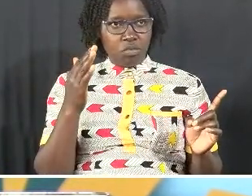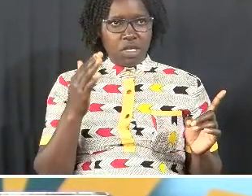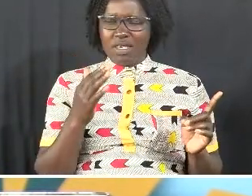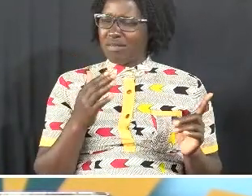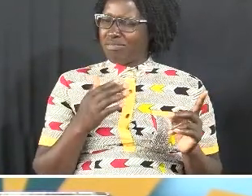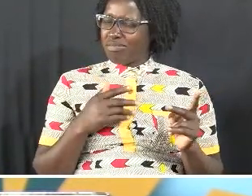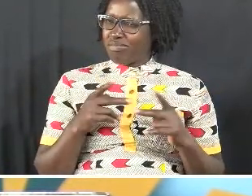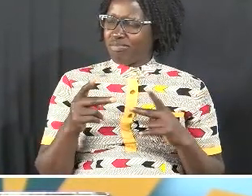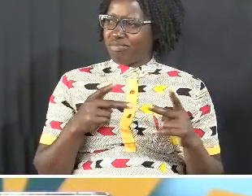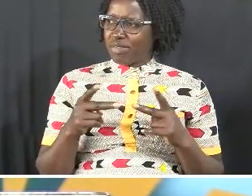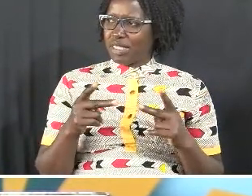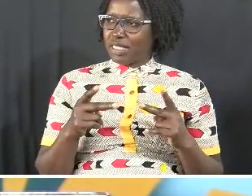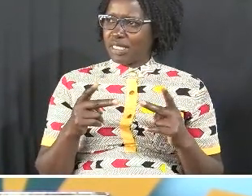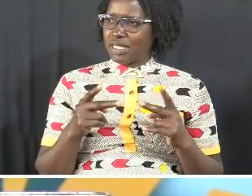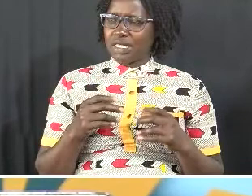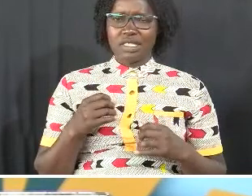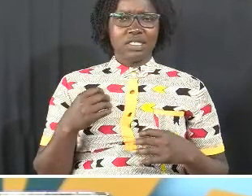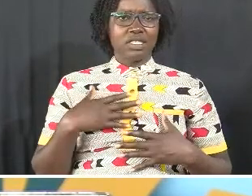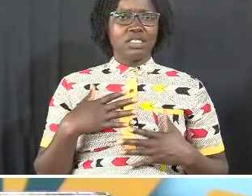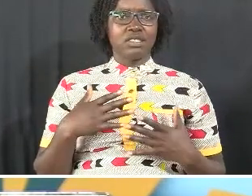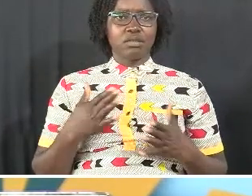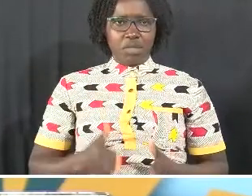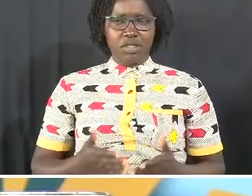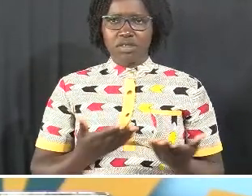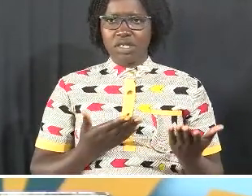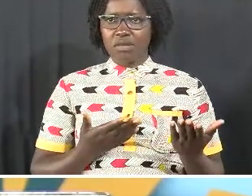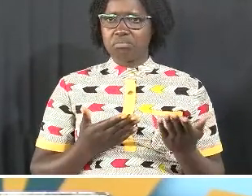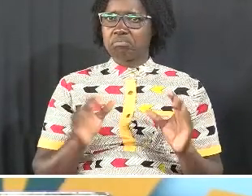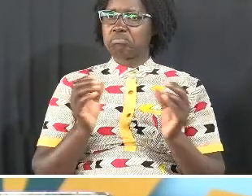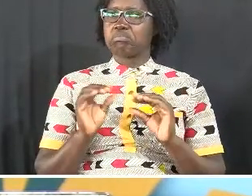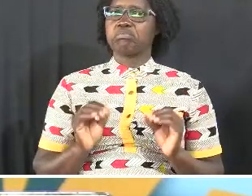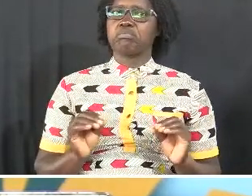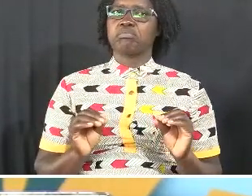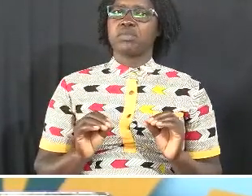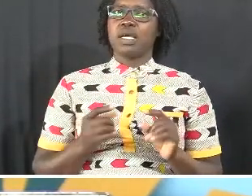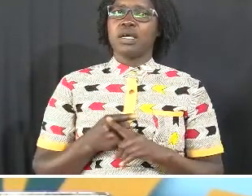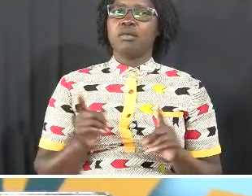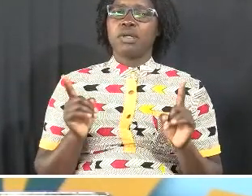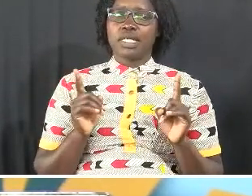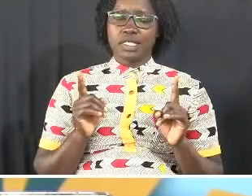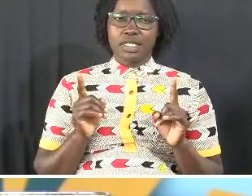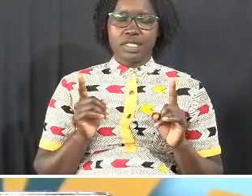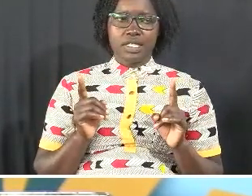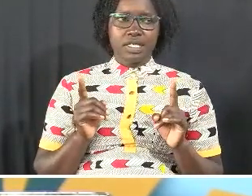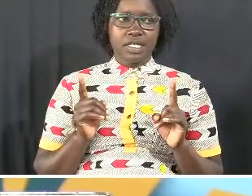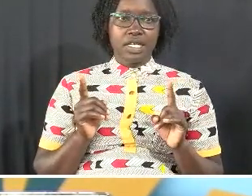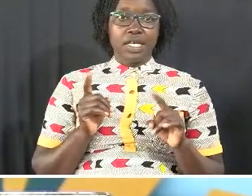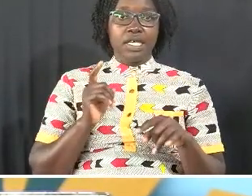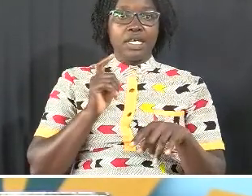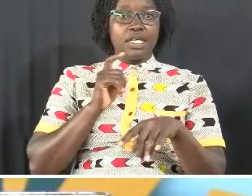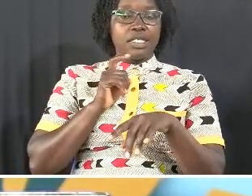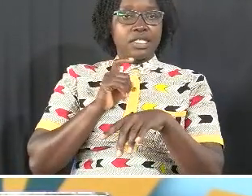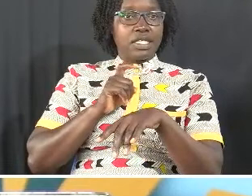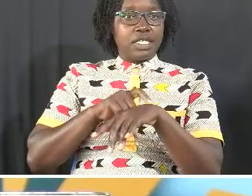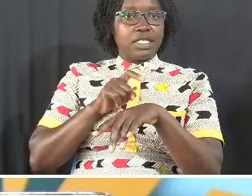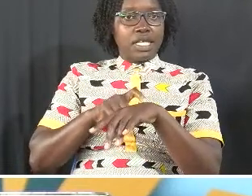very strange person here. But the time we were doing canvassing in